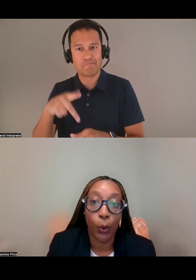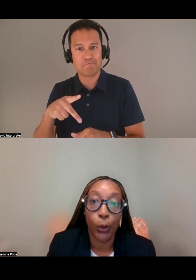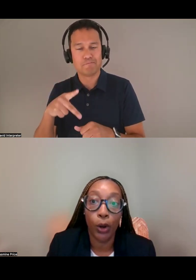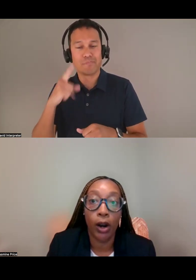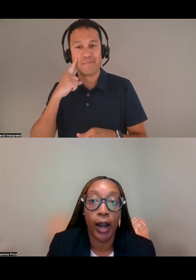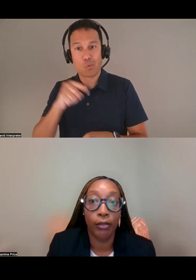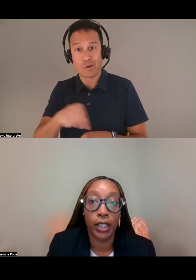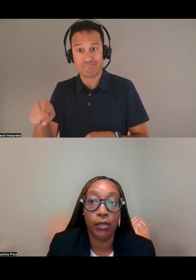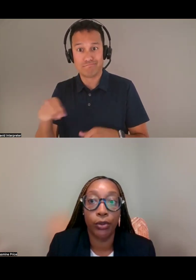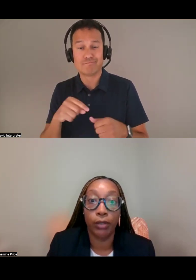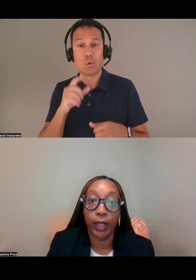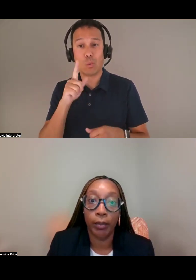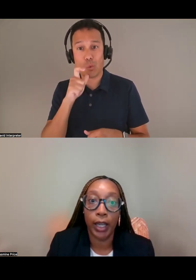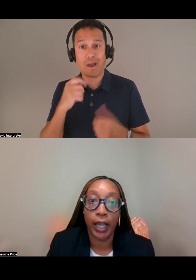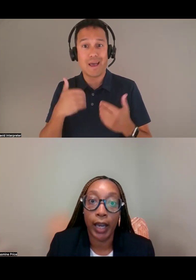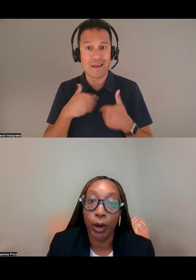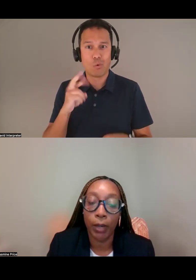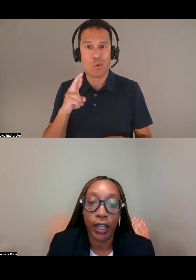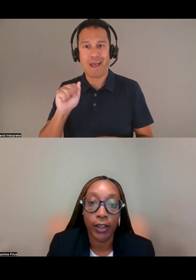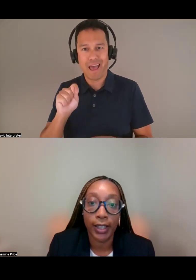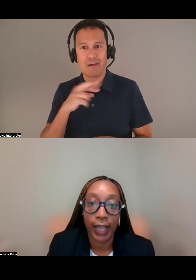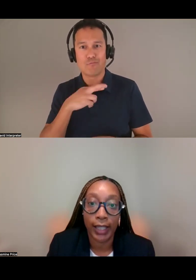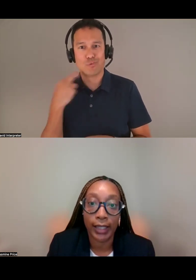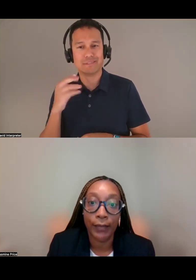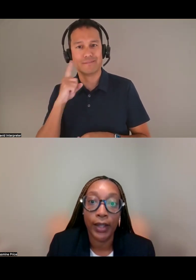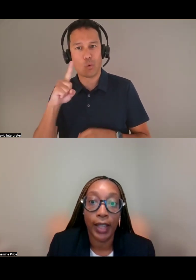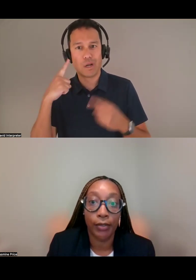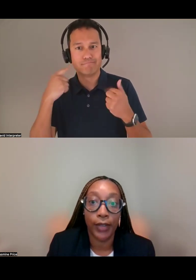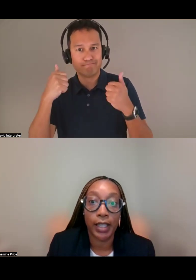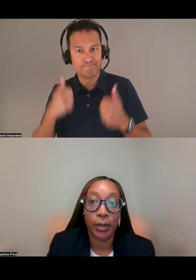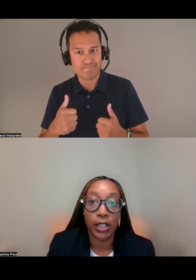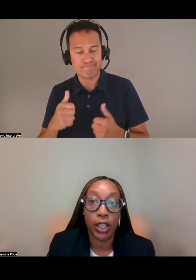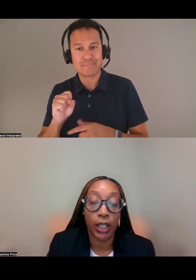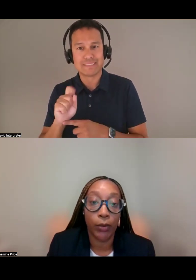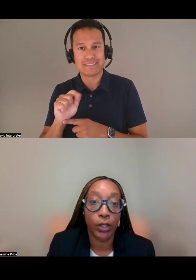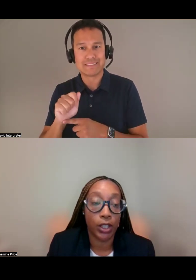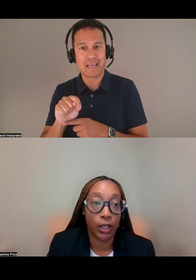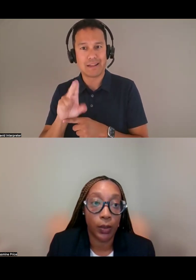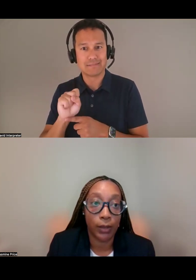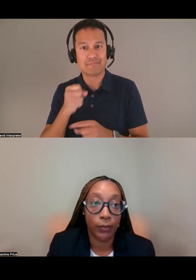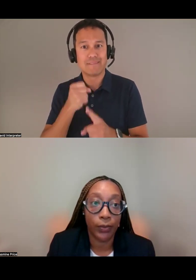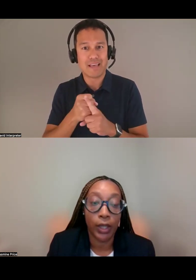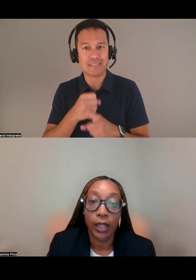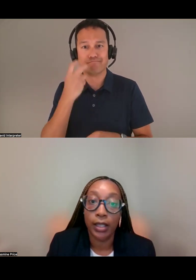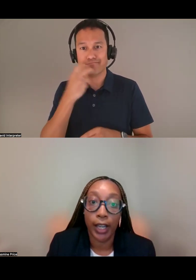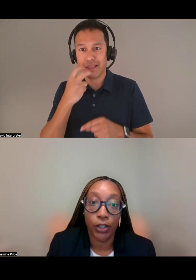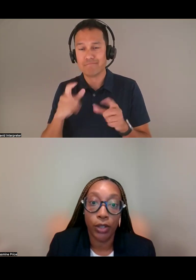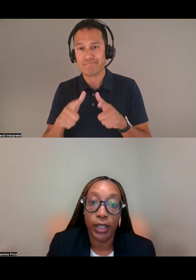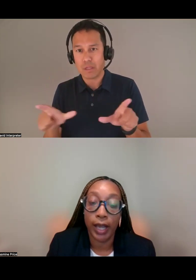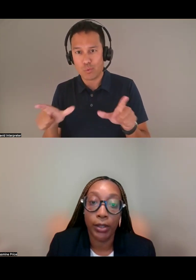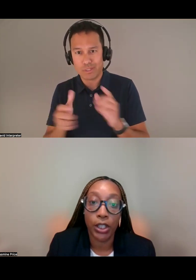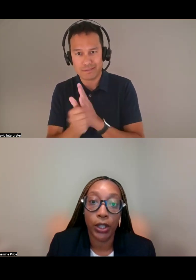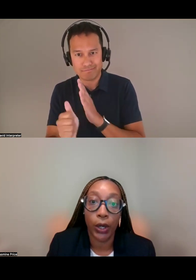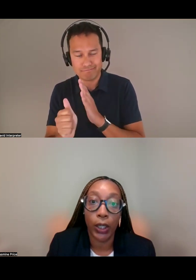have or who are at risk for developing a permanent hearing status that affects speech language skills. The